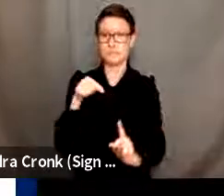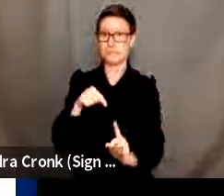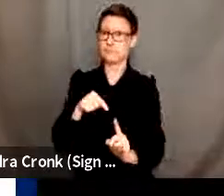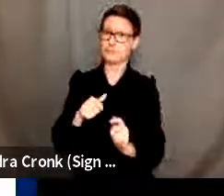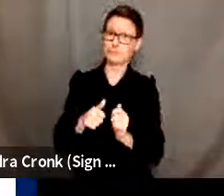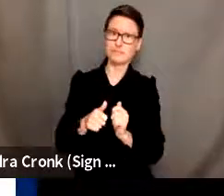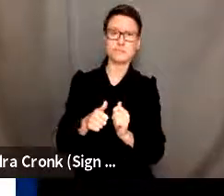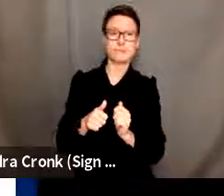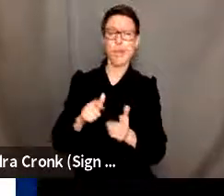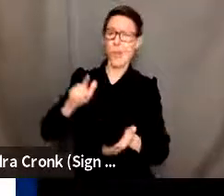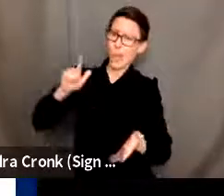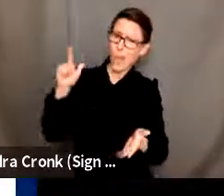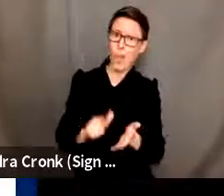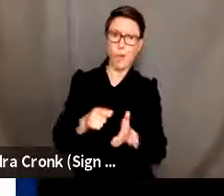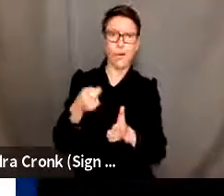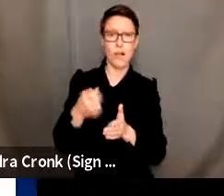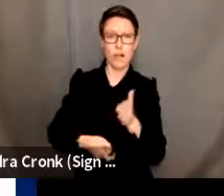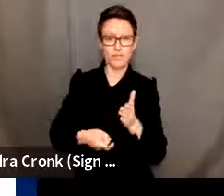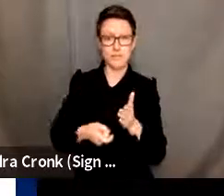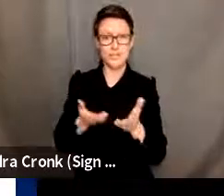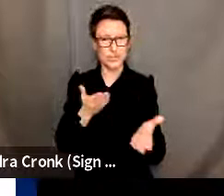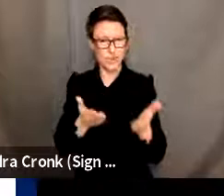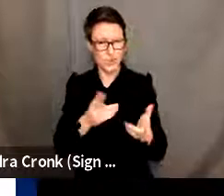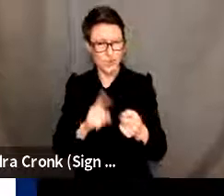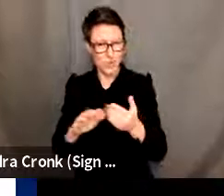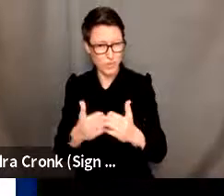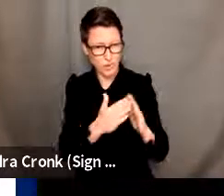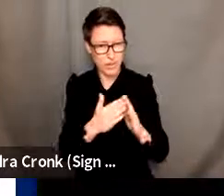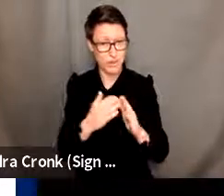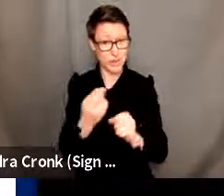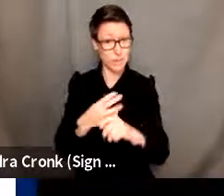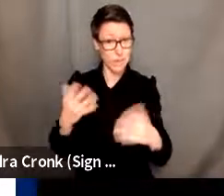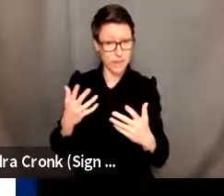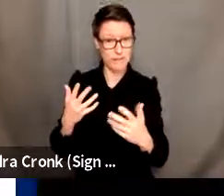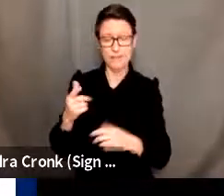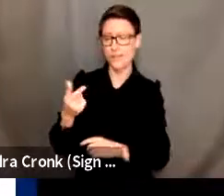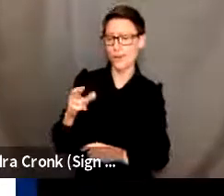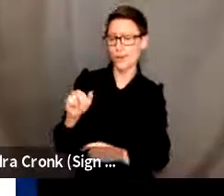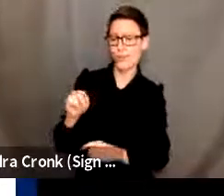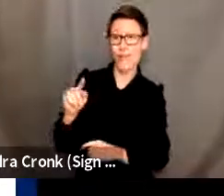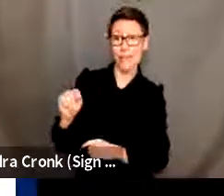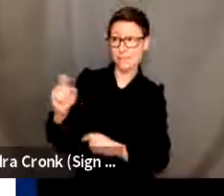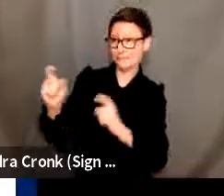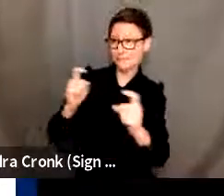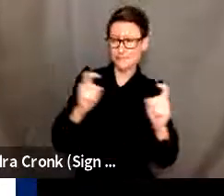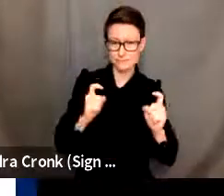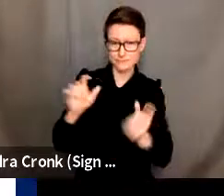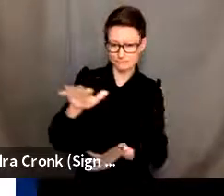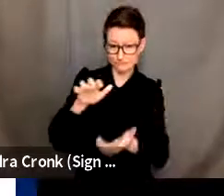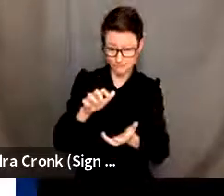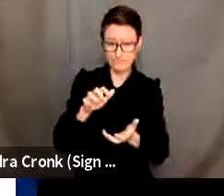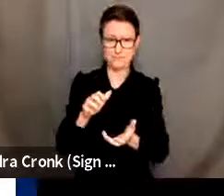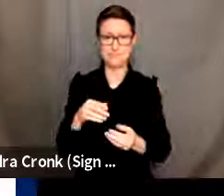a service to the community using grants and donations to offset our costs. The last column is our humane